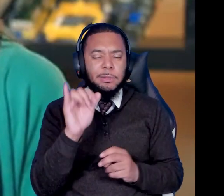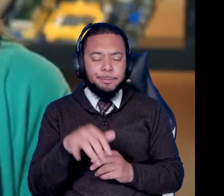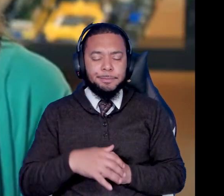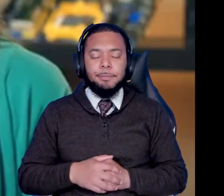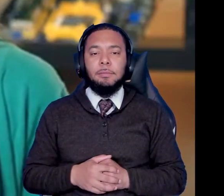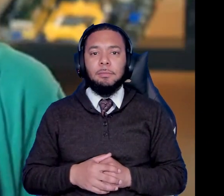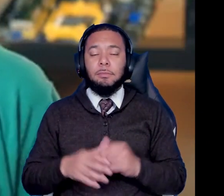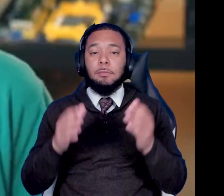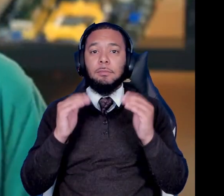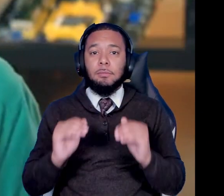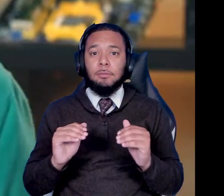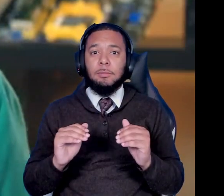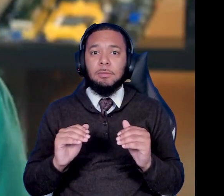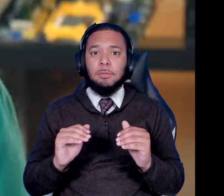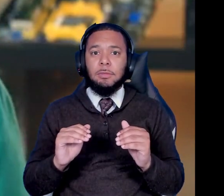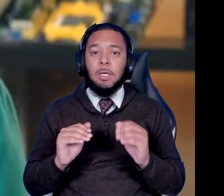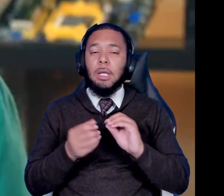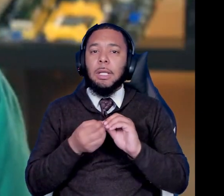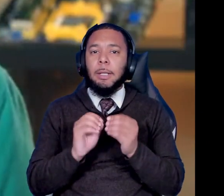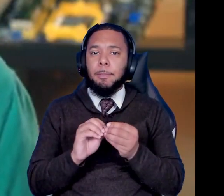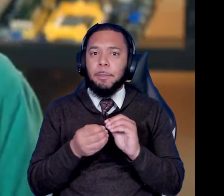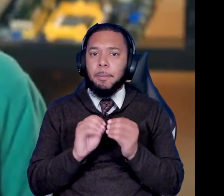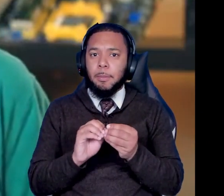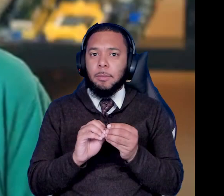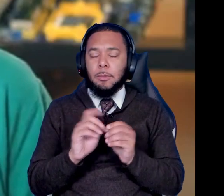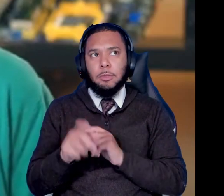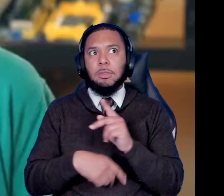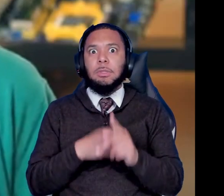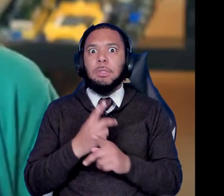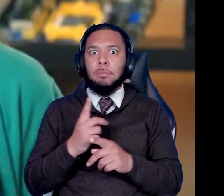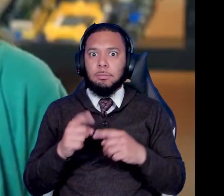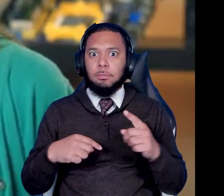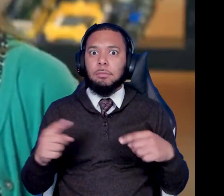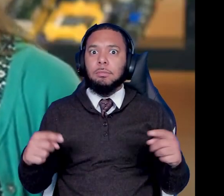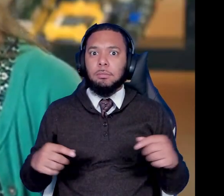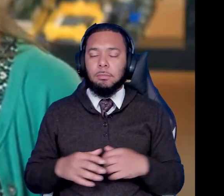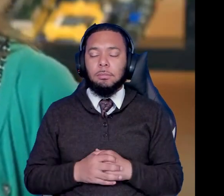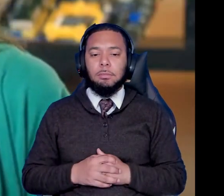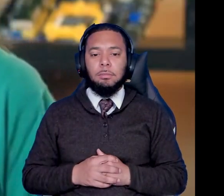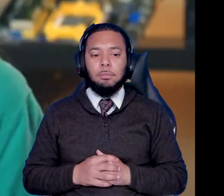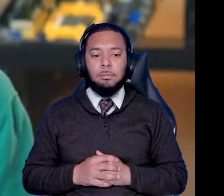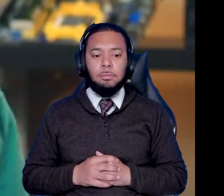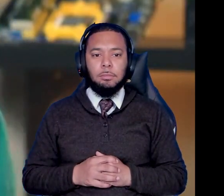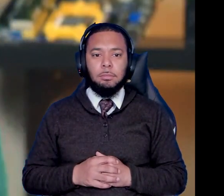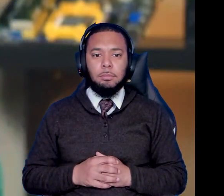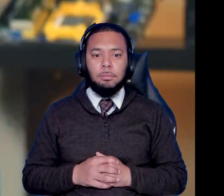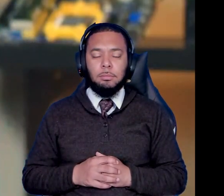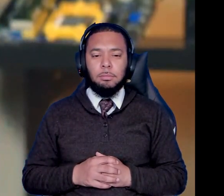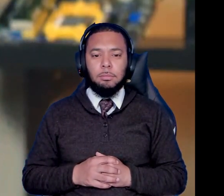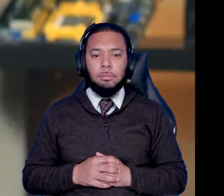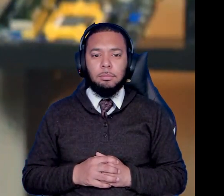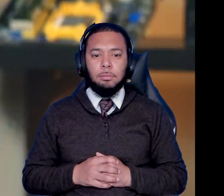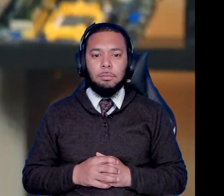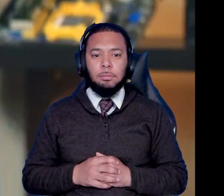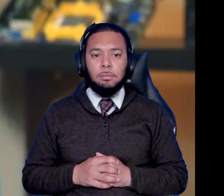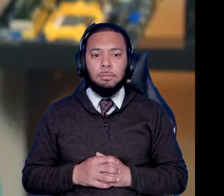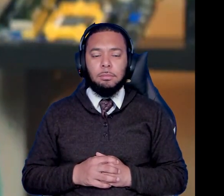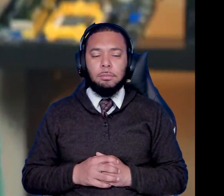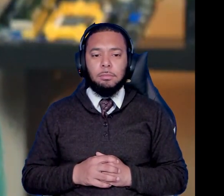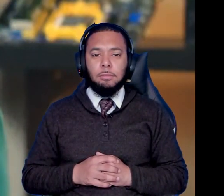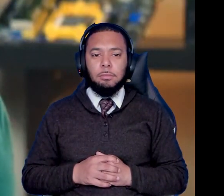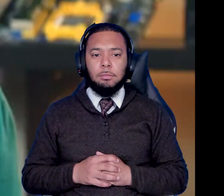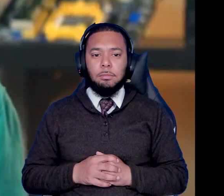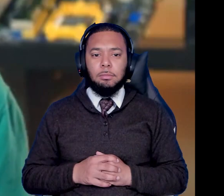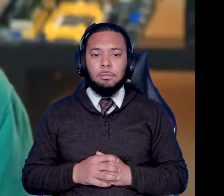And then there's several different number types of data types or types of variables.